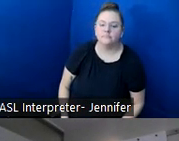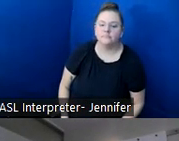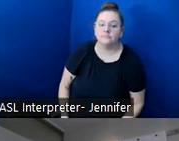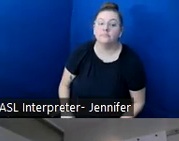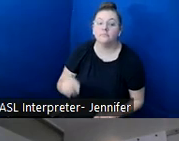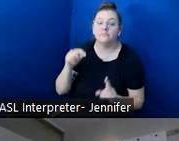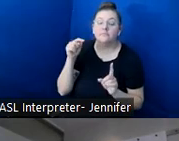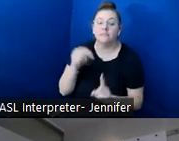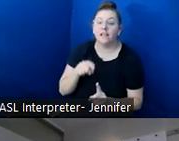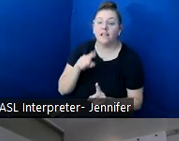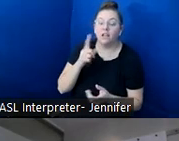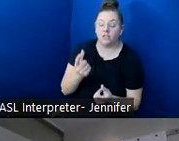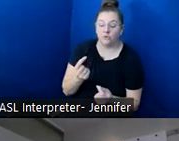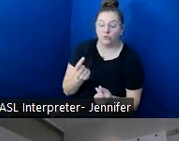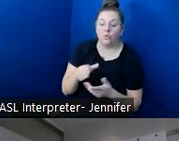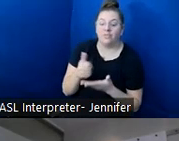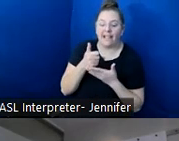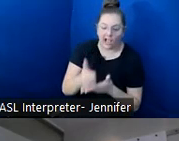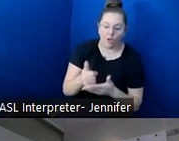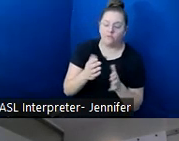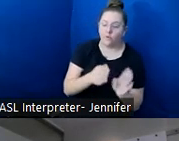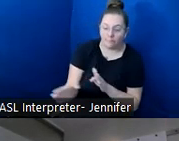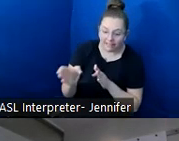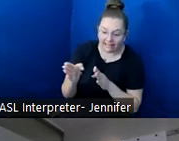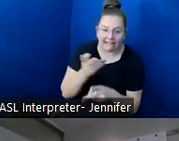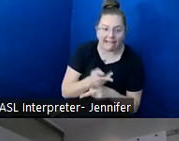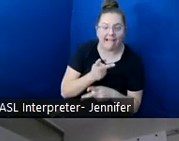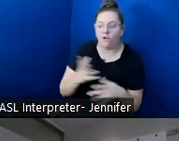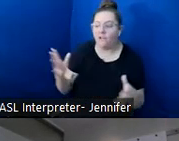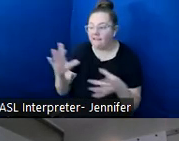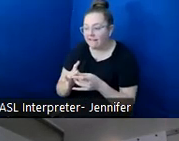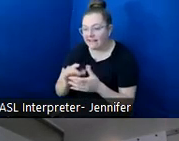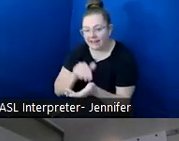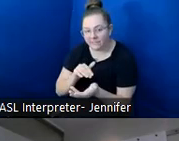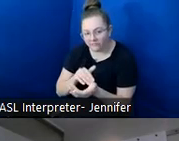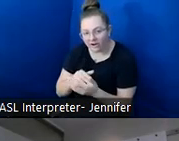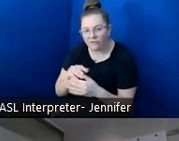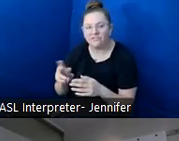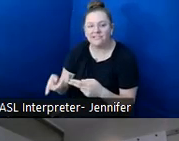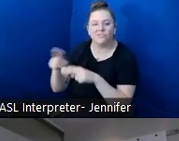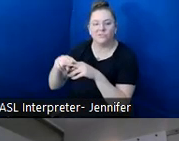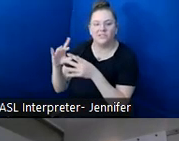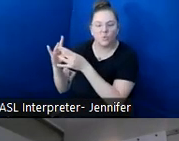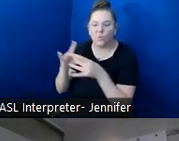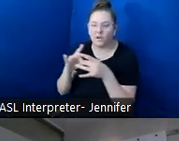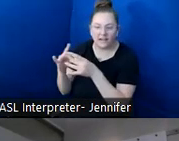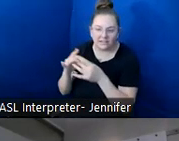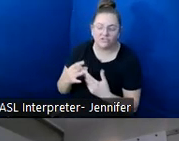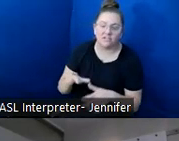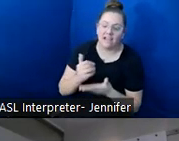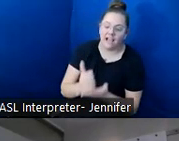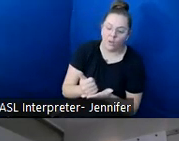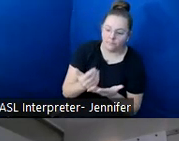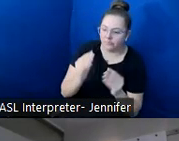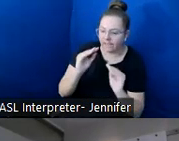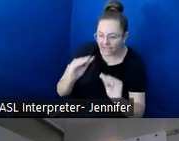help plan care, connect providers, and to increase coordination between providers, help assist you in educating you on any of